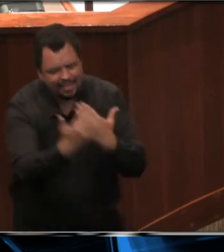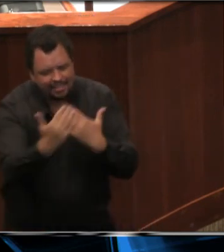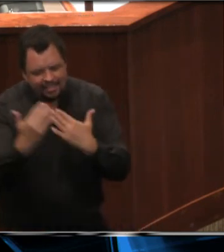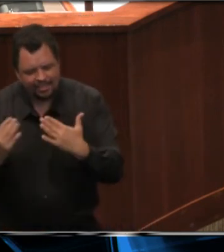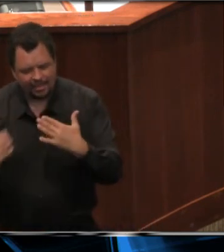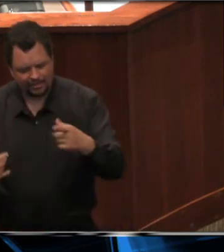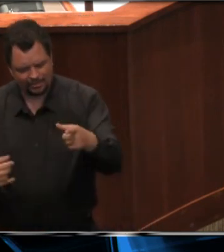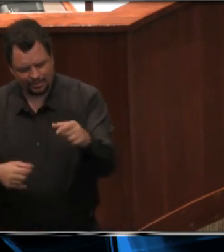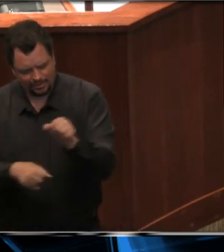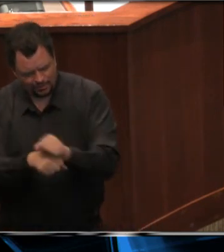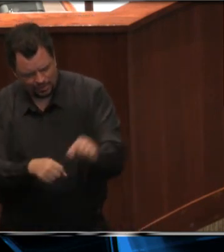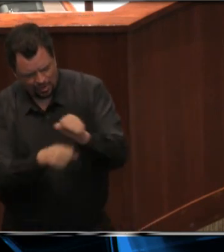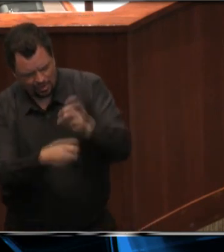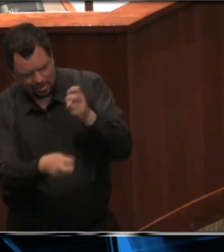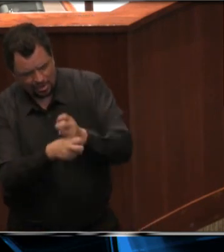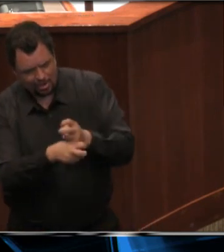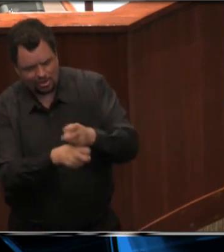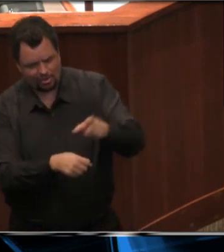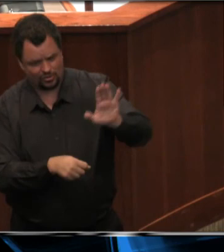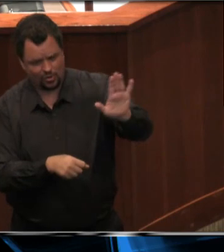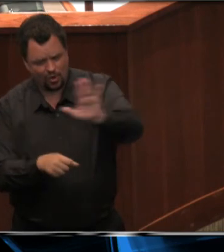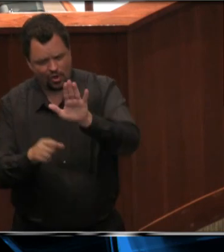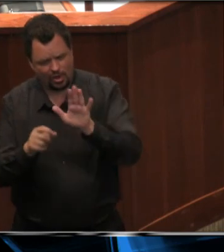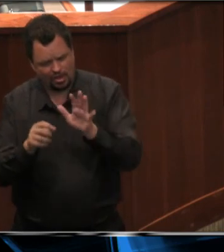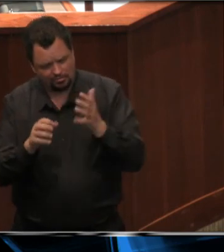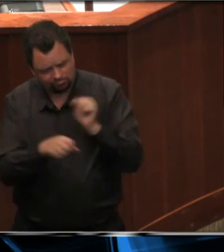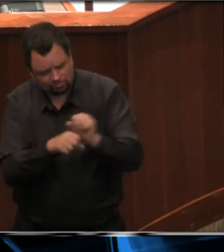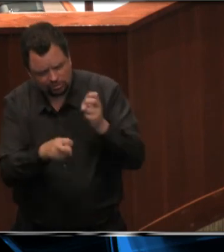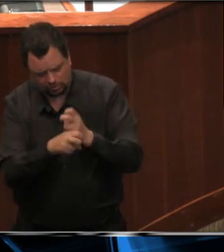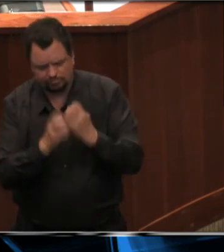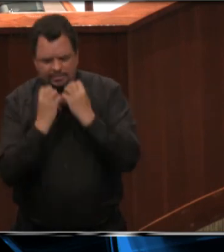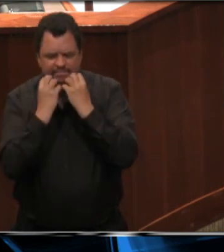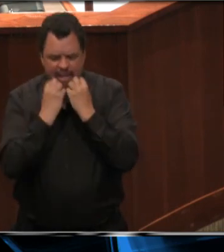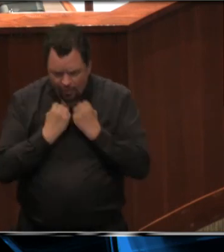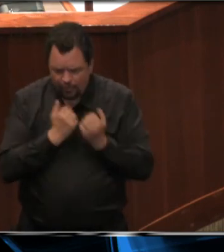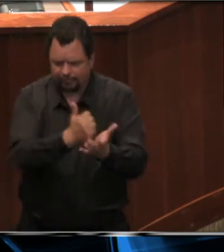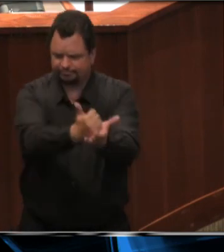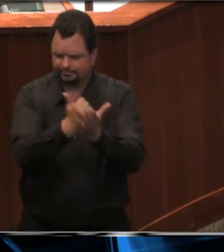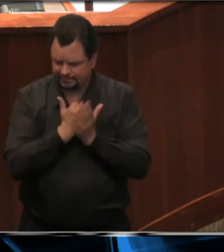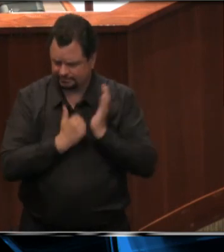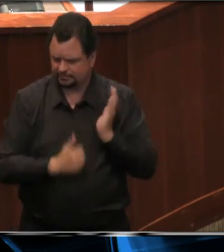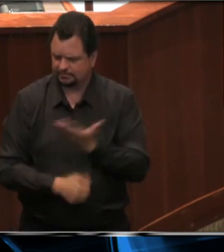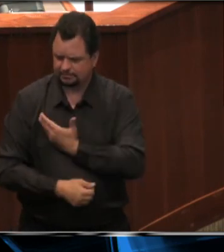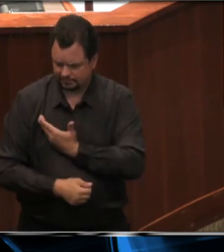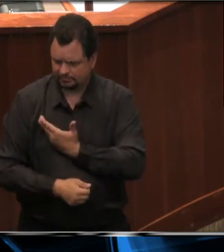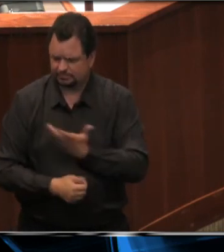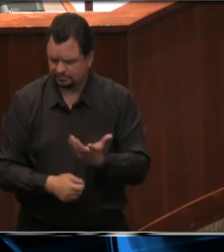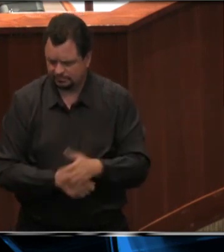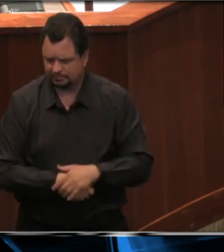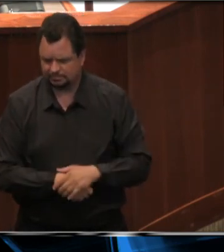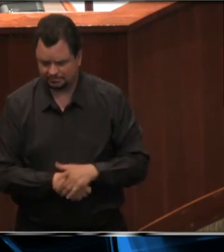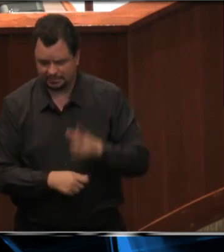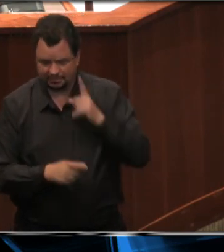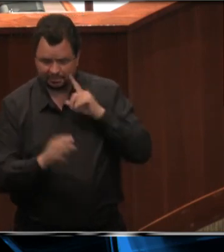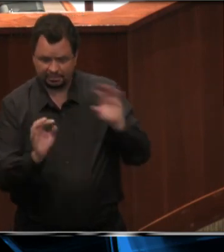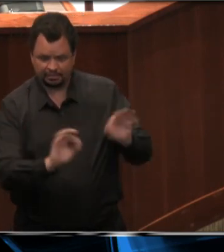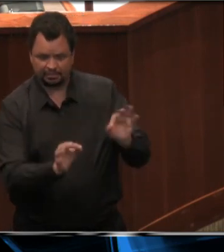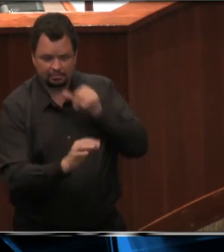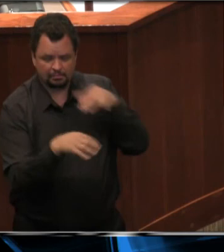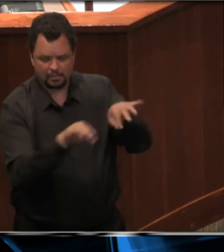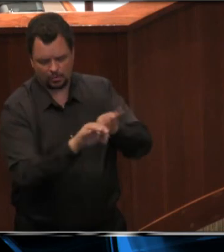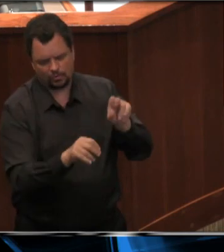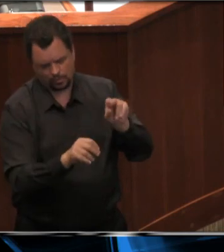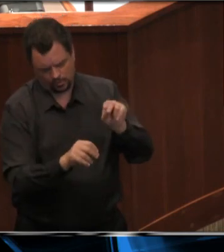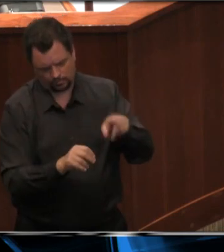our community. And I don't want to lessen that in any way. I so appreciate it, especially the preponderance